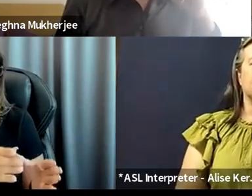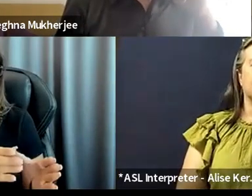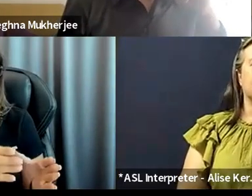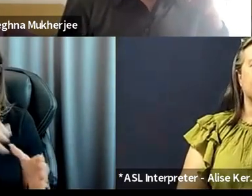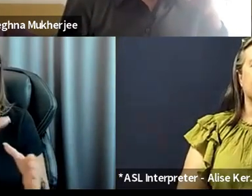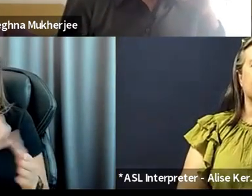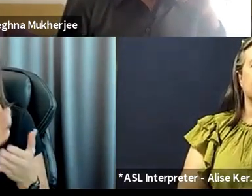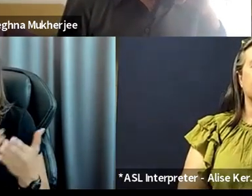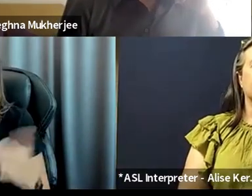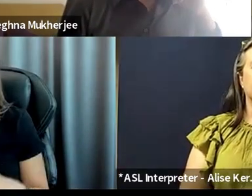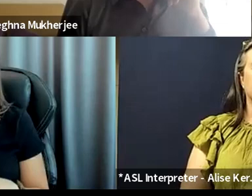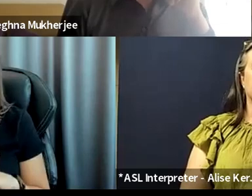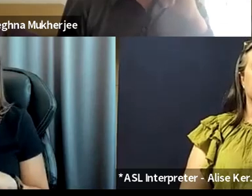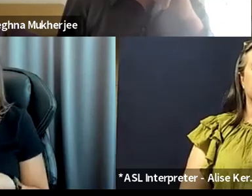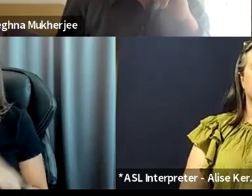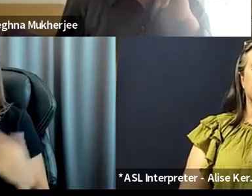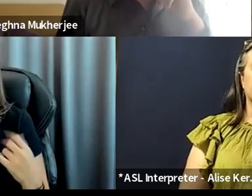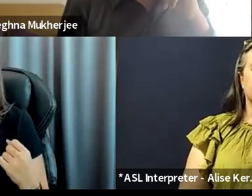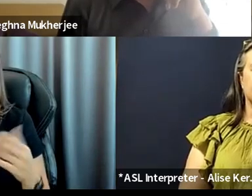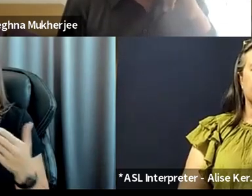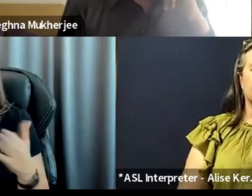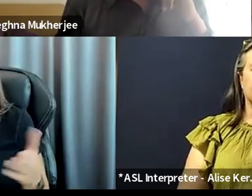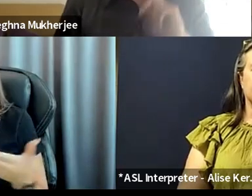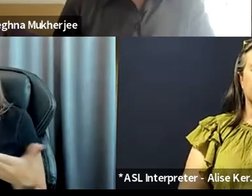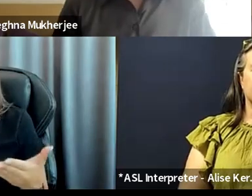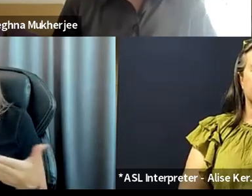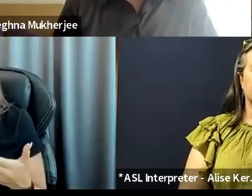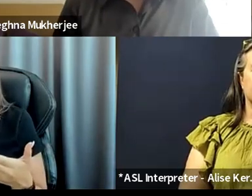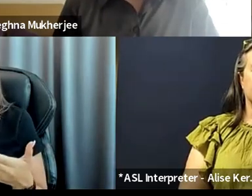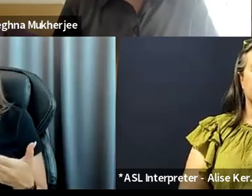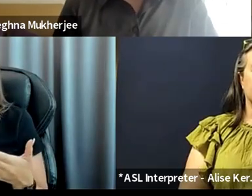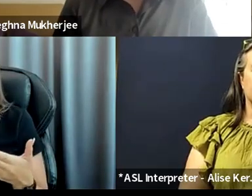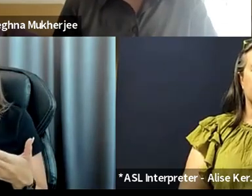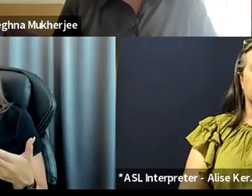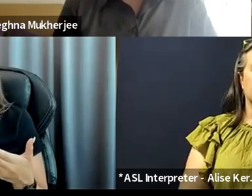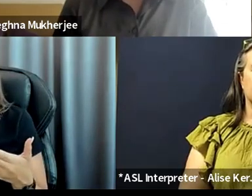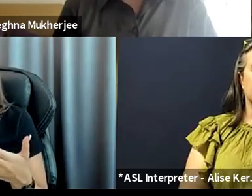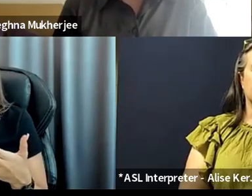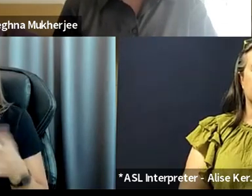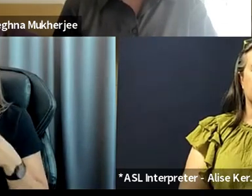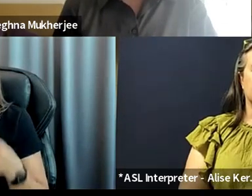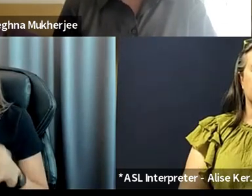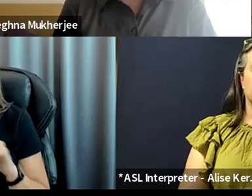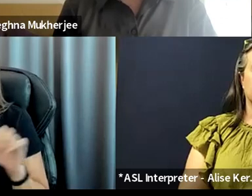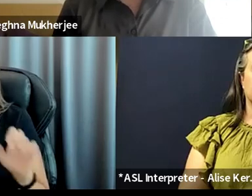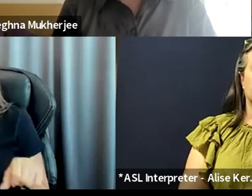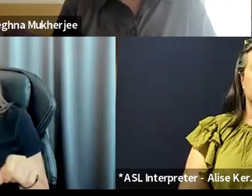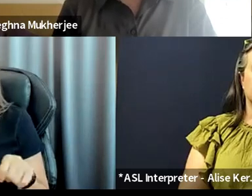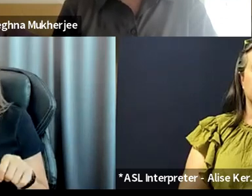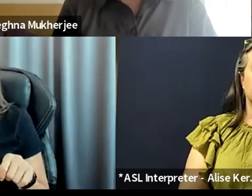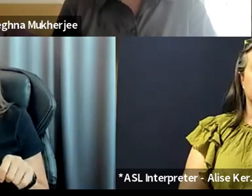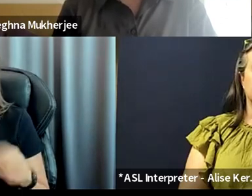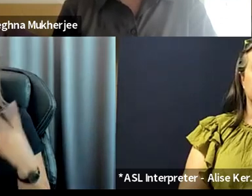that's part of establishing that they don't deserve public resources. And I think that is all kind of a connected system, in my